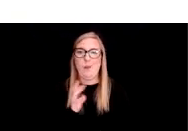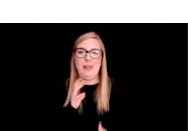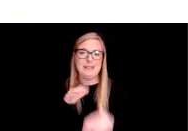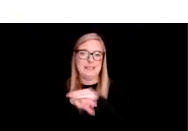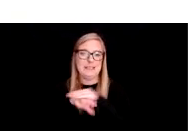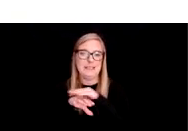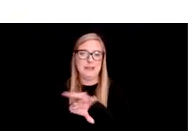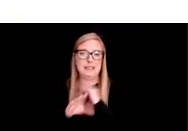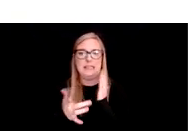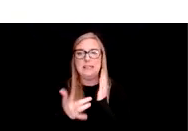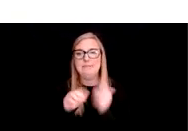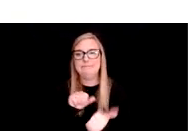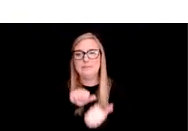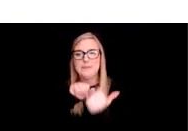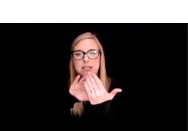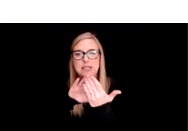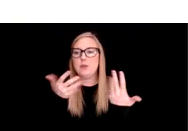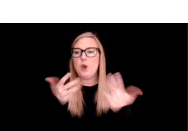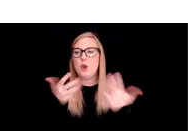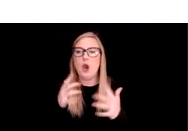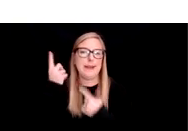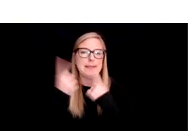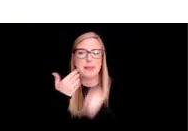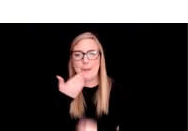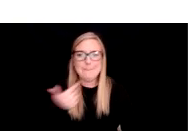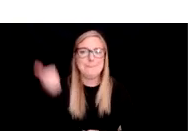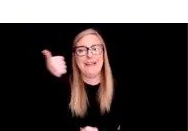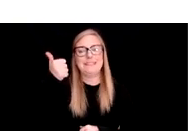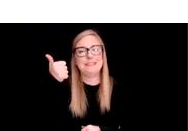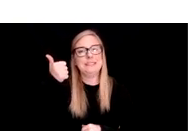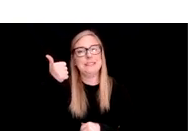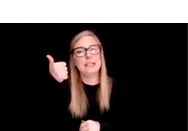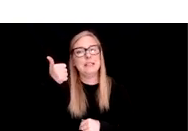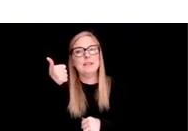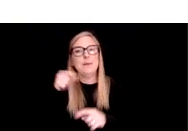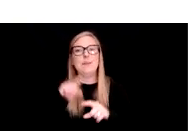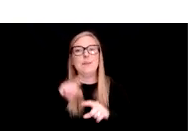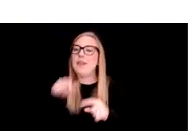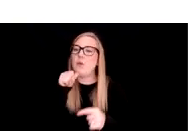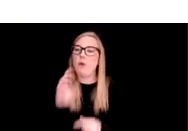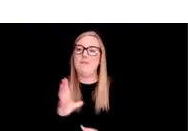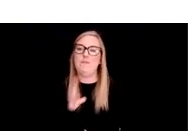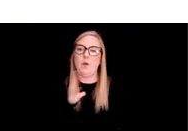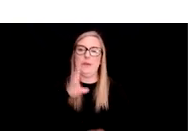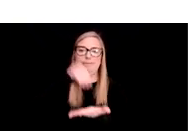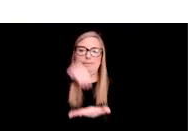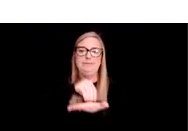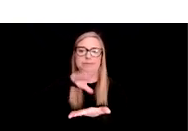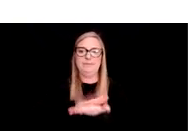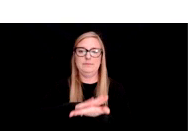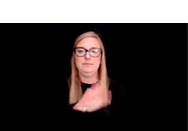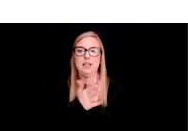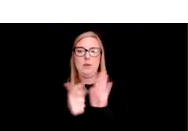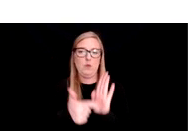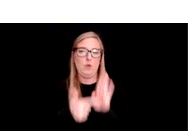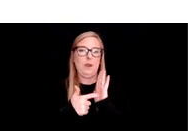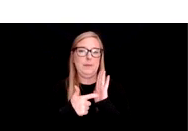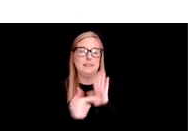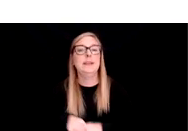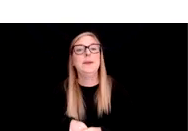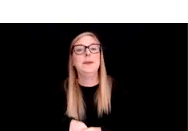were already considered best practice. They just weren't formalized in the recommendation as requirements.